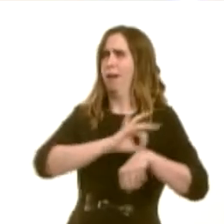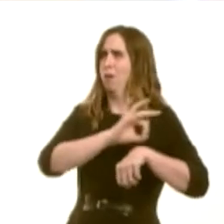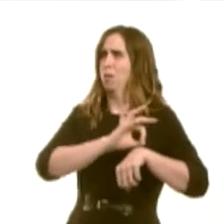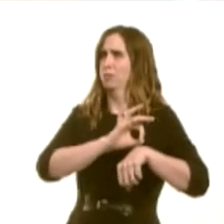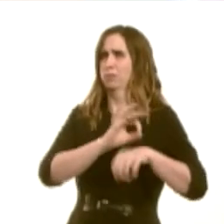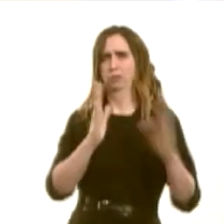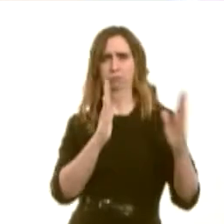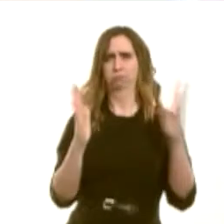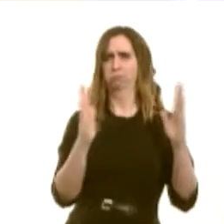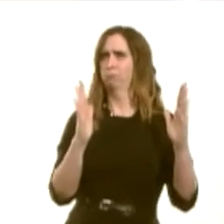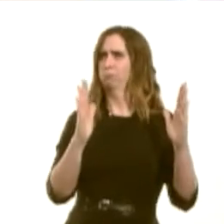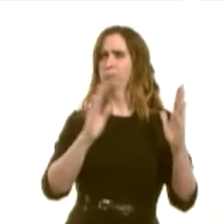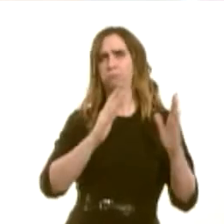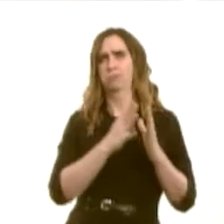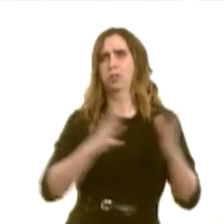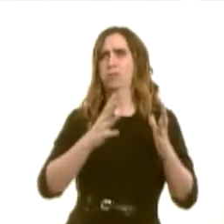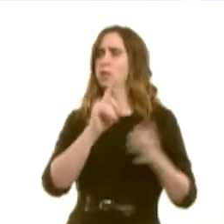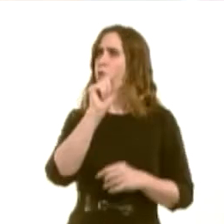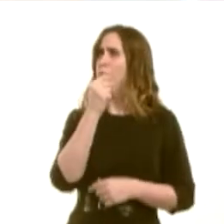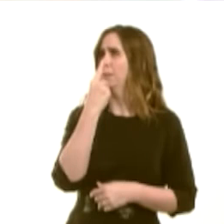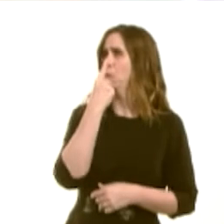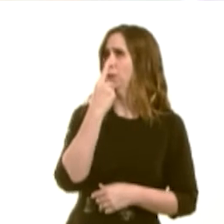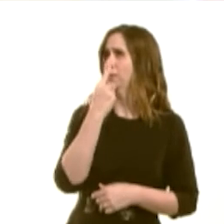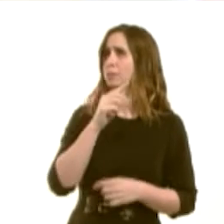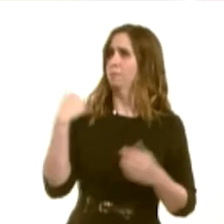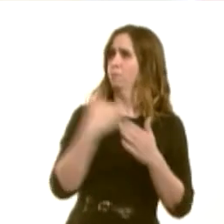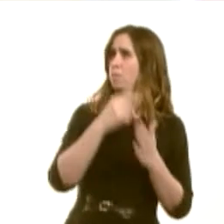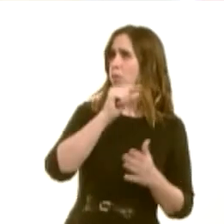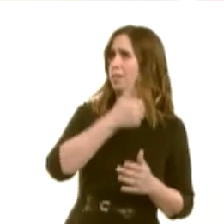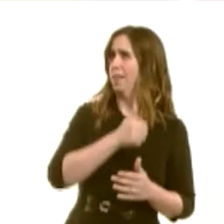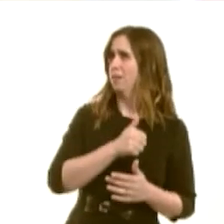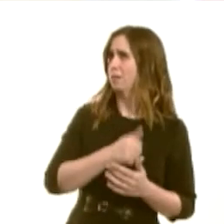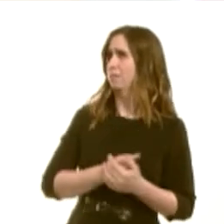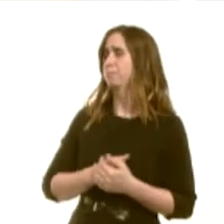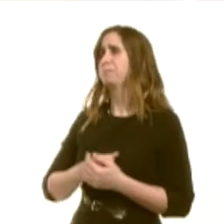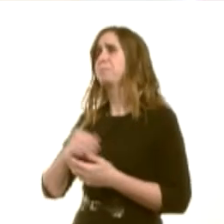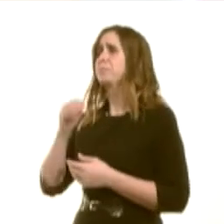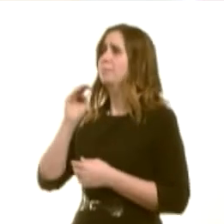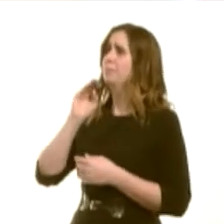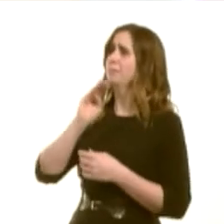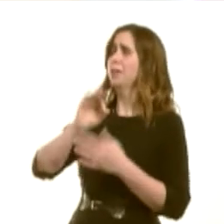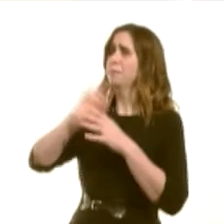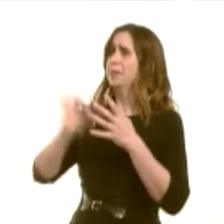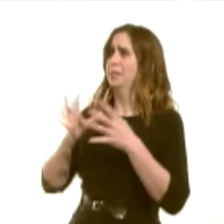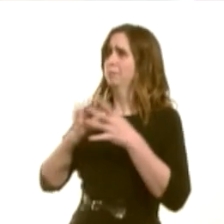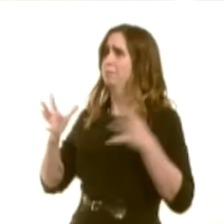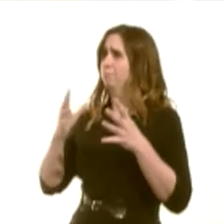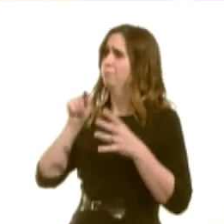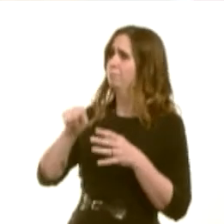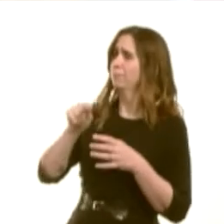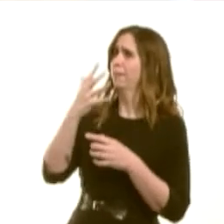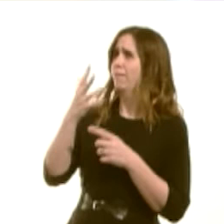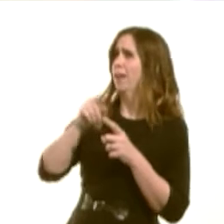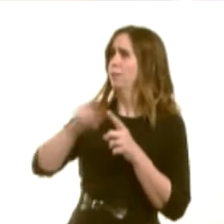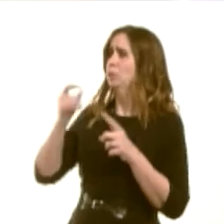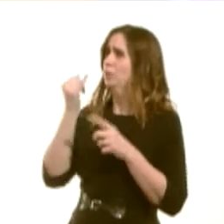of daily core hours. That's an increase of 20 points from 2011. 97% of GP practices offer appointments at any time between 5